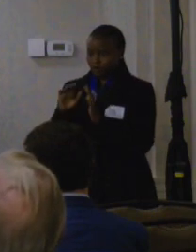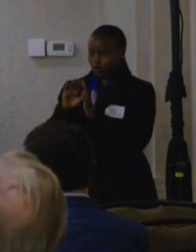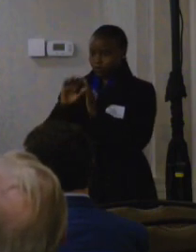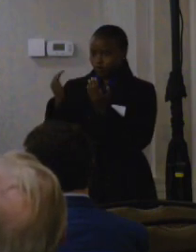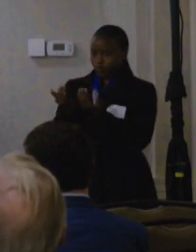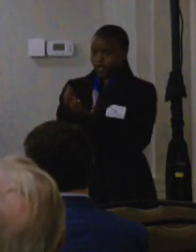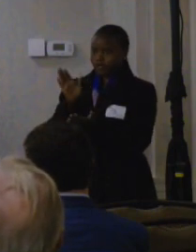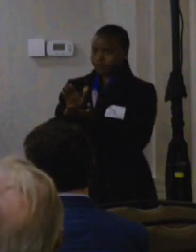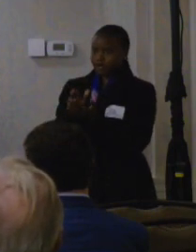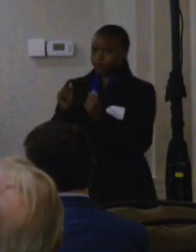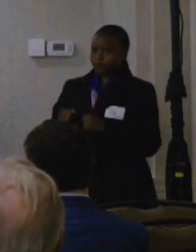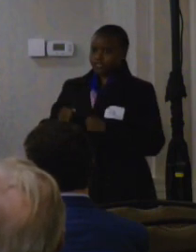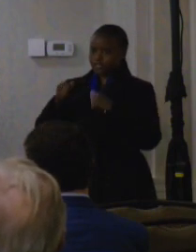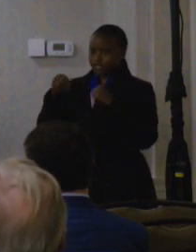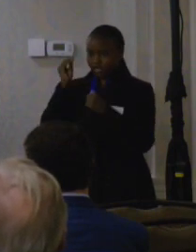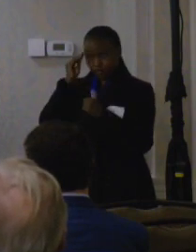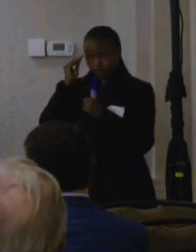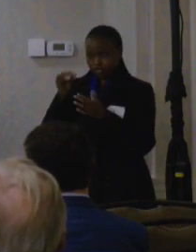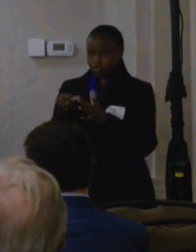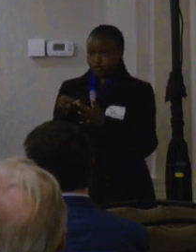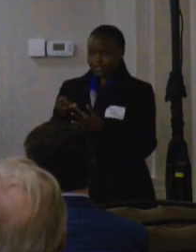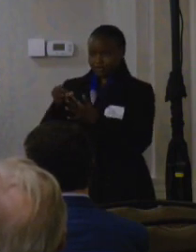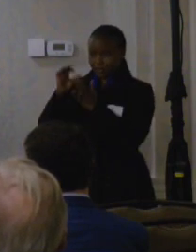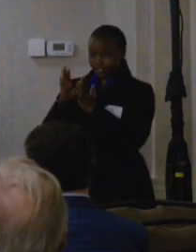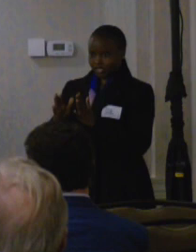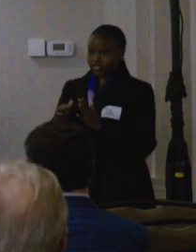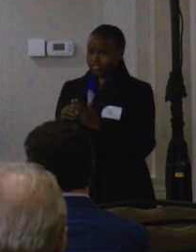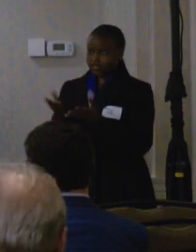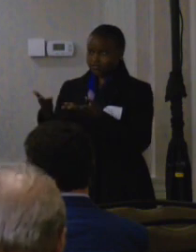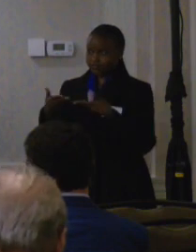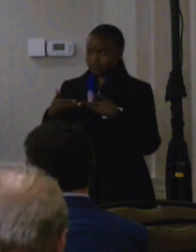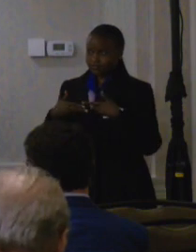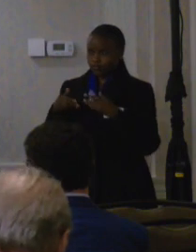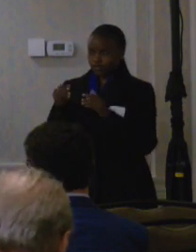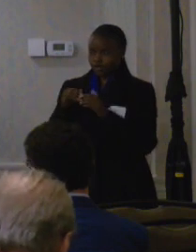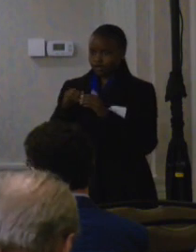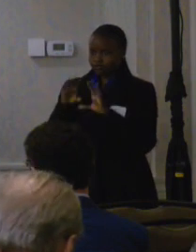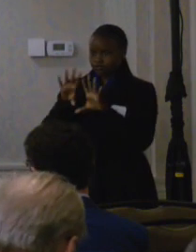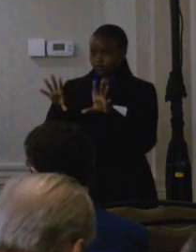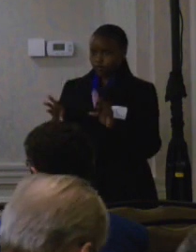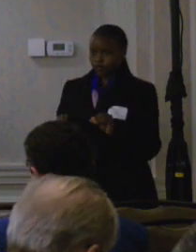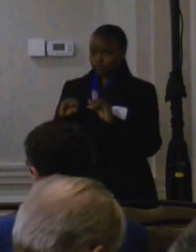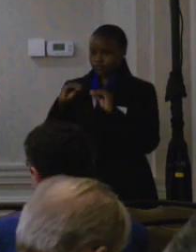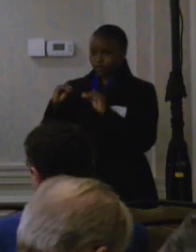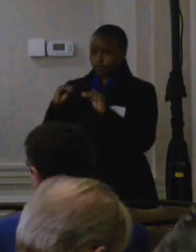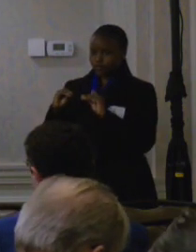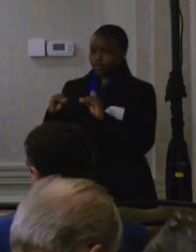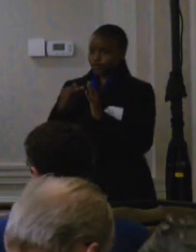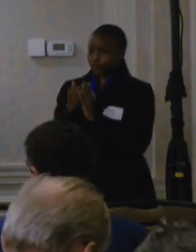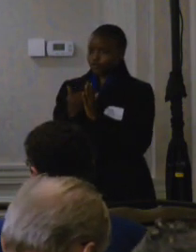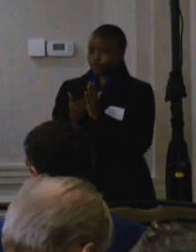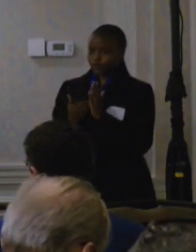Bank, who's a senior education specialist, and is going to provide us with an overview on the Coach program.